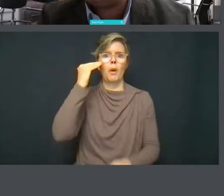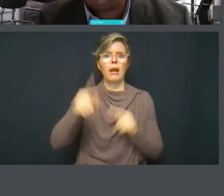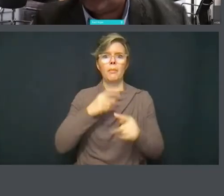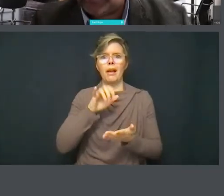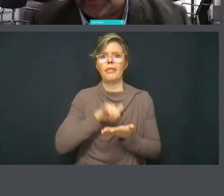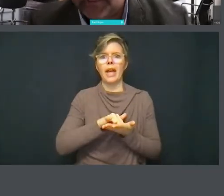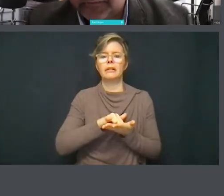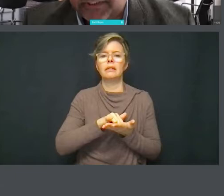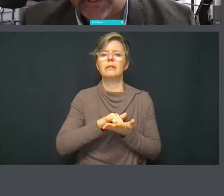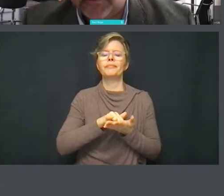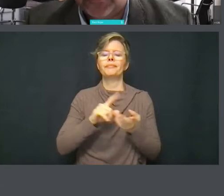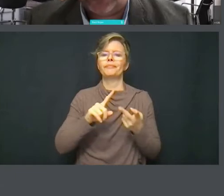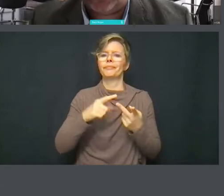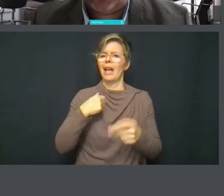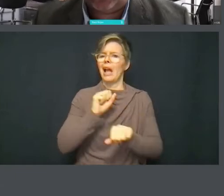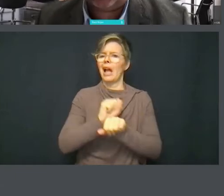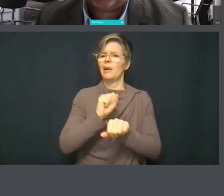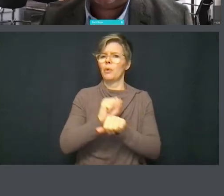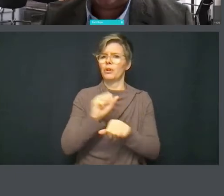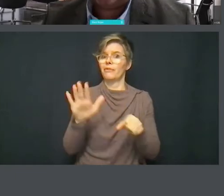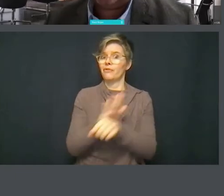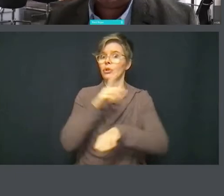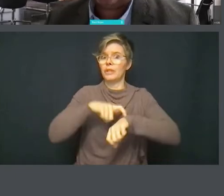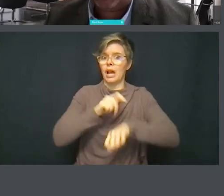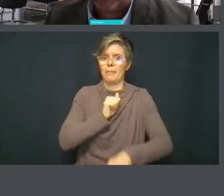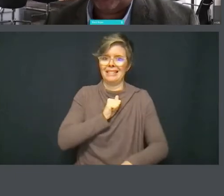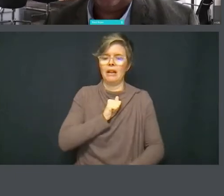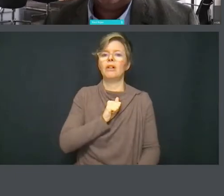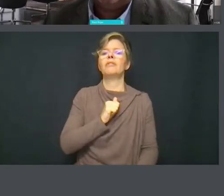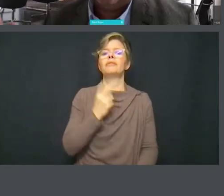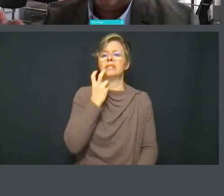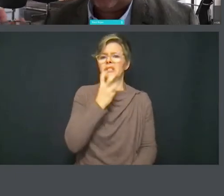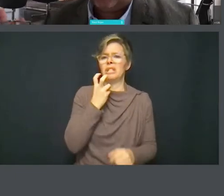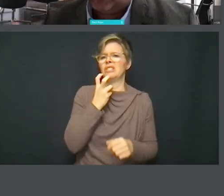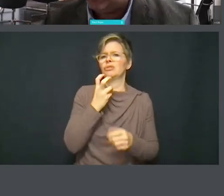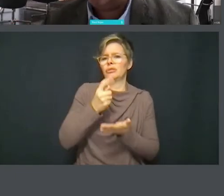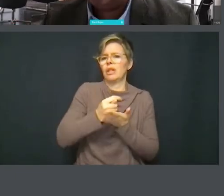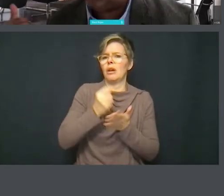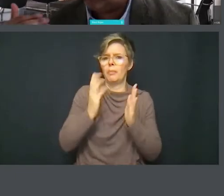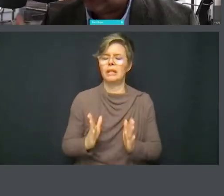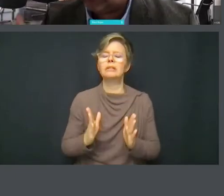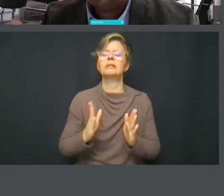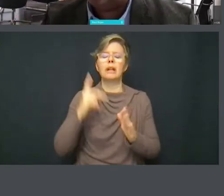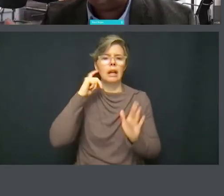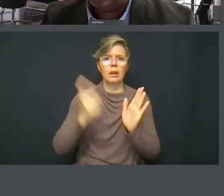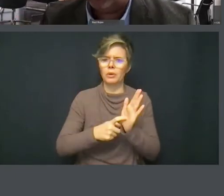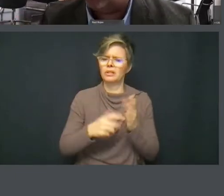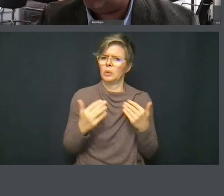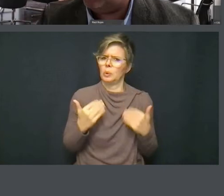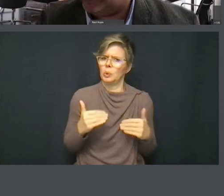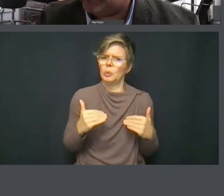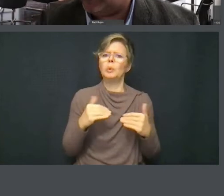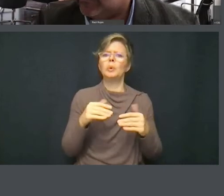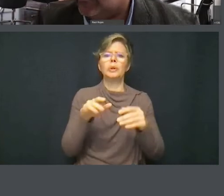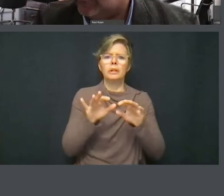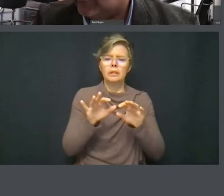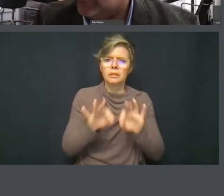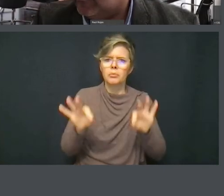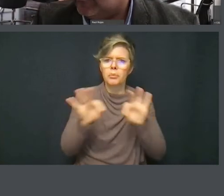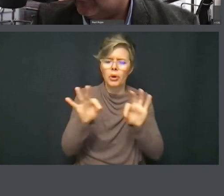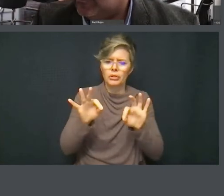also when I worked full-time as a speech language pathologist, right? That there's definitely a need, really, there's a desperate need for more clinical